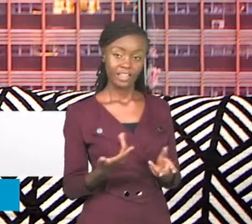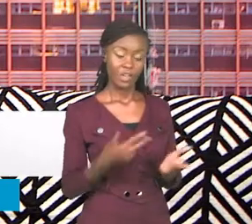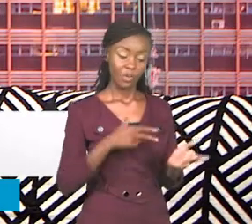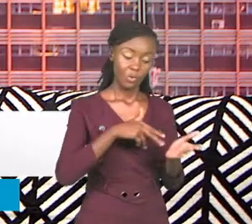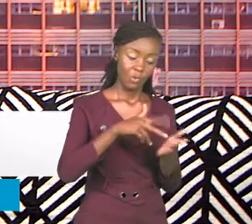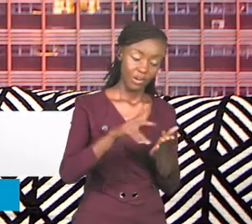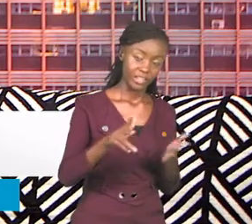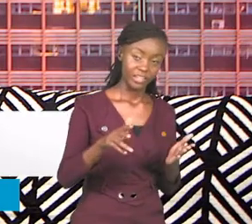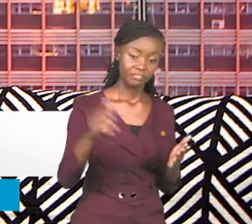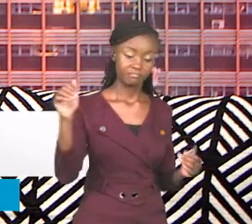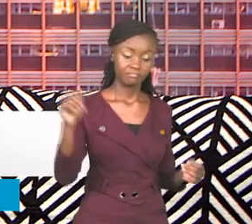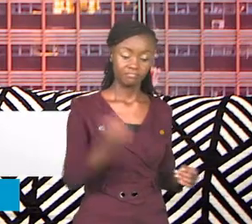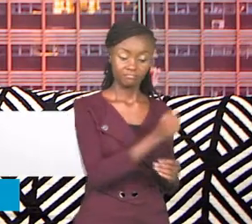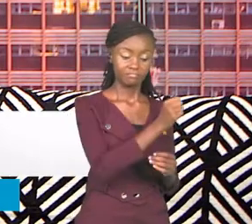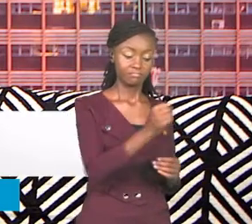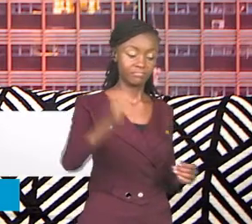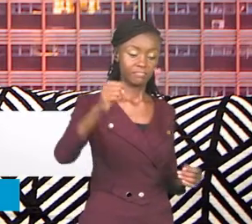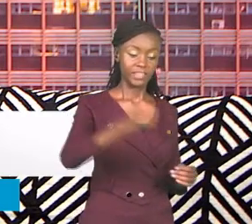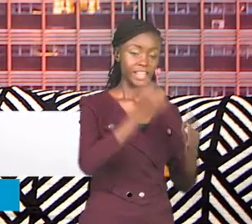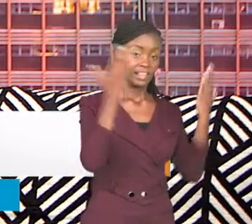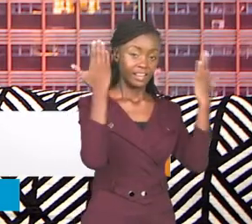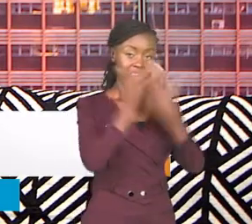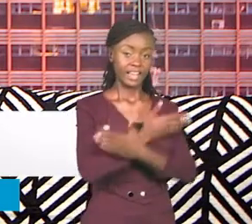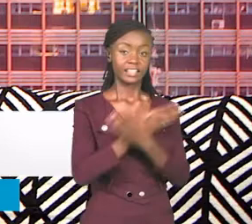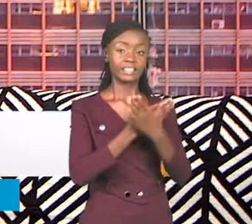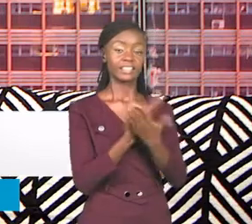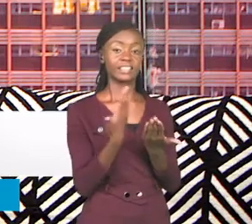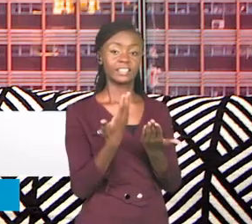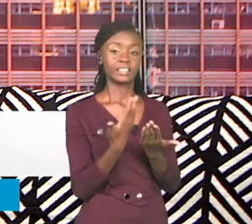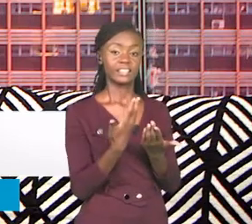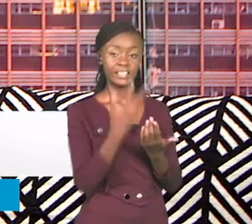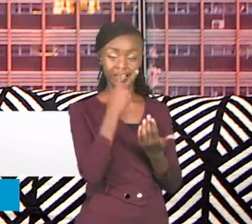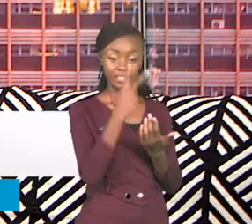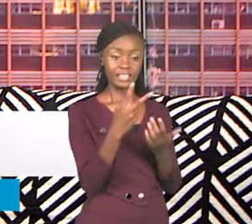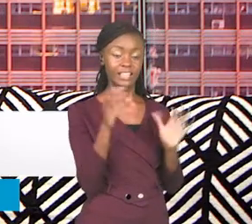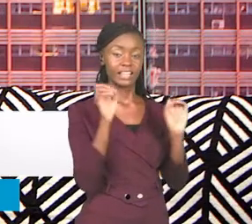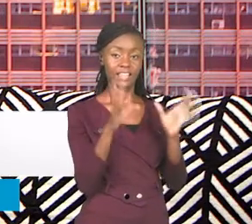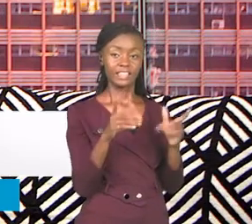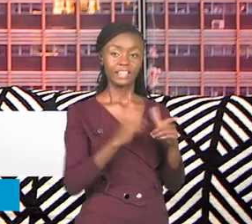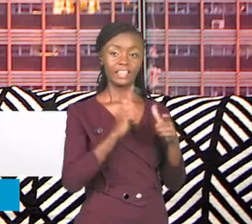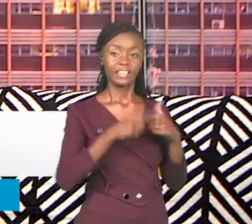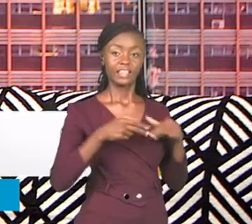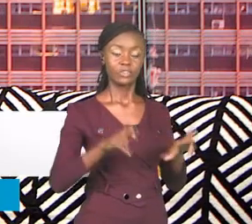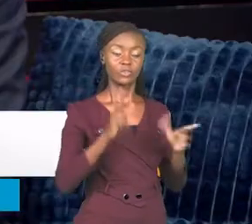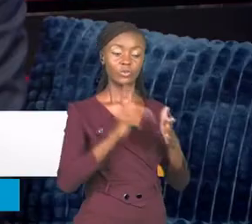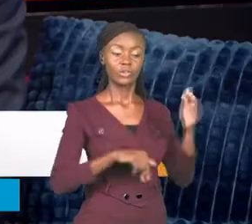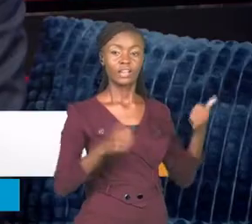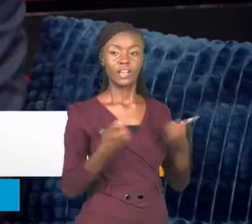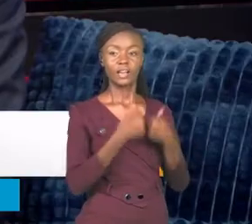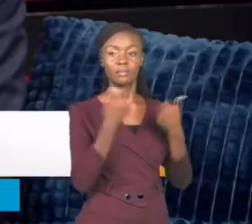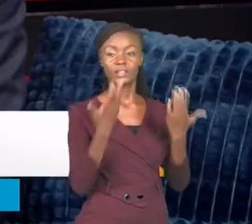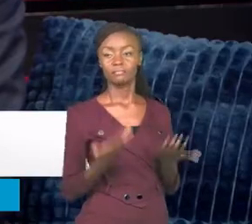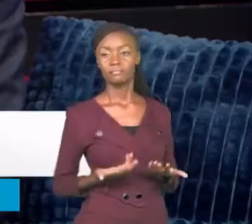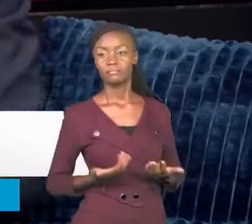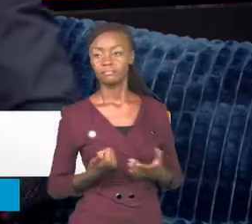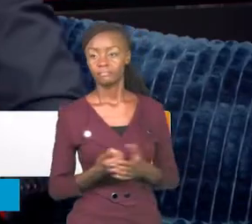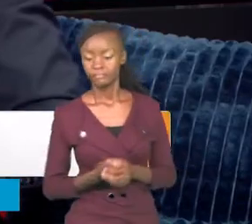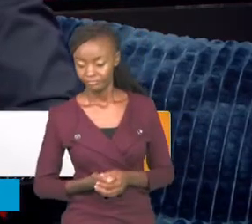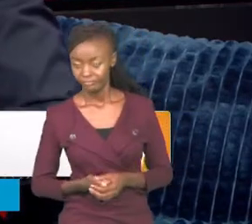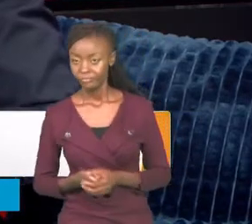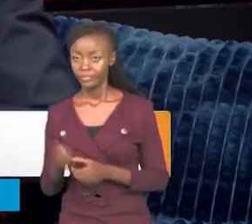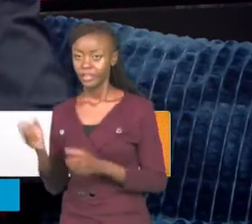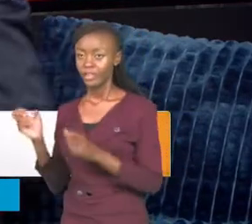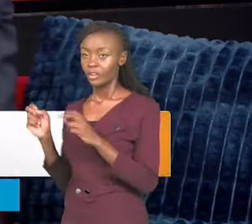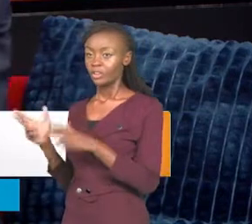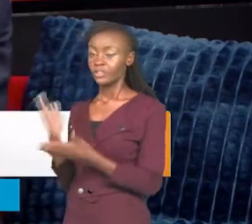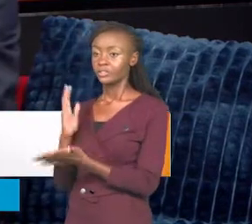walking is at night, you're not visible, and you're on the road. What will happen? Okay, that is very unfortunate. Now,